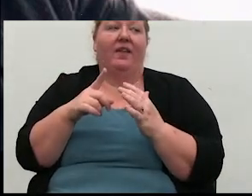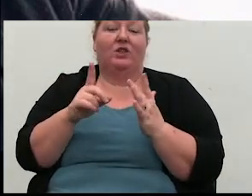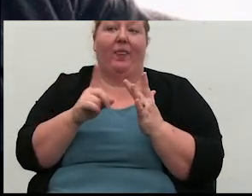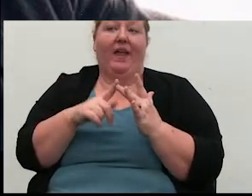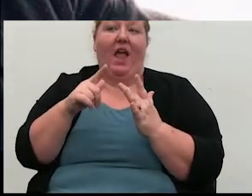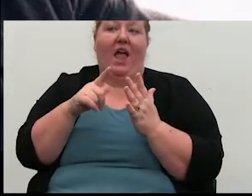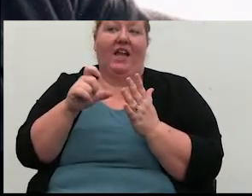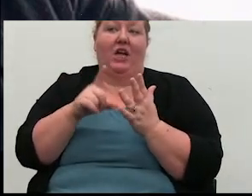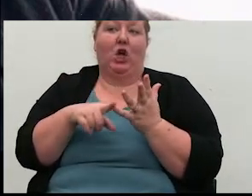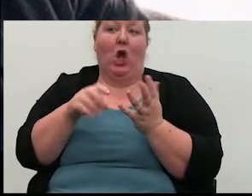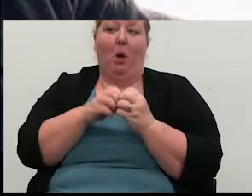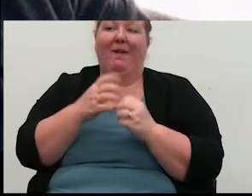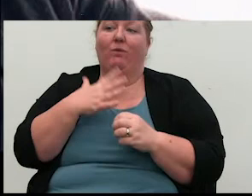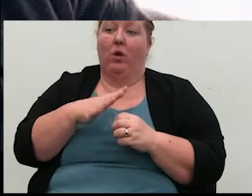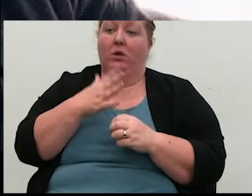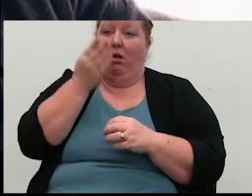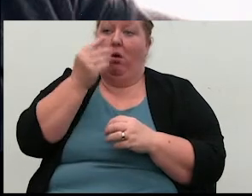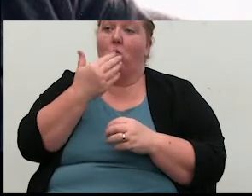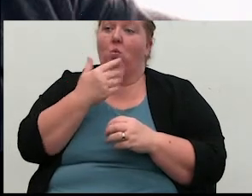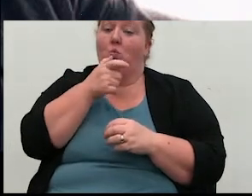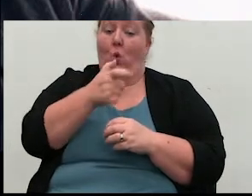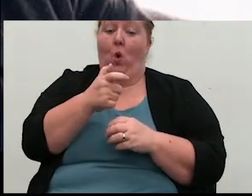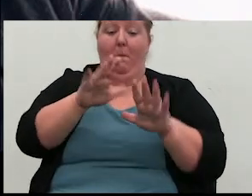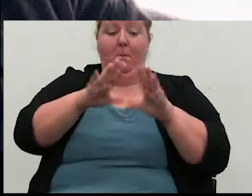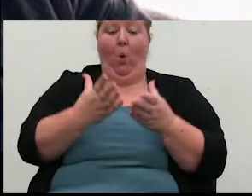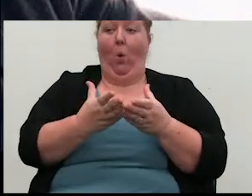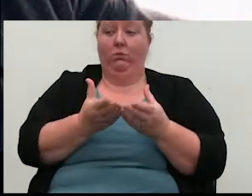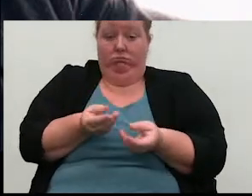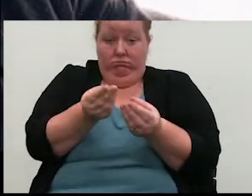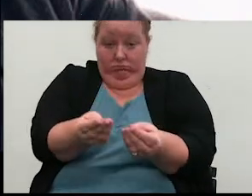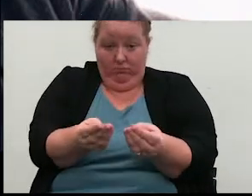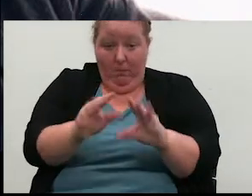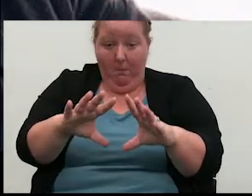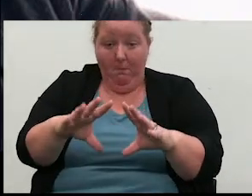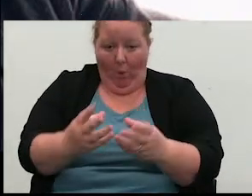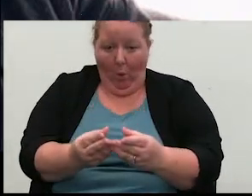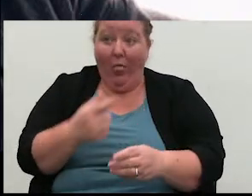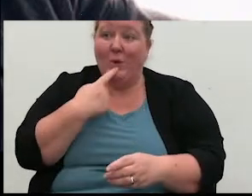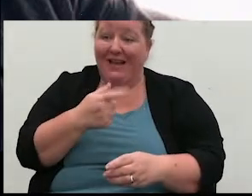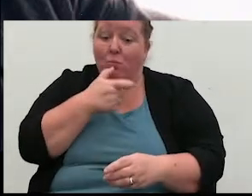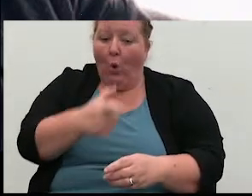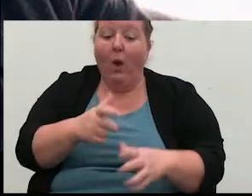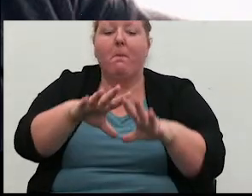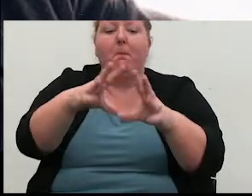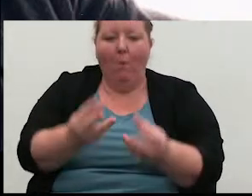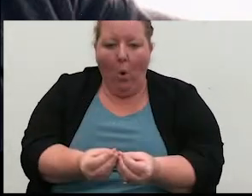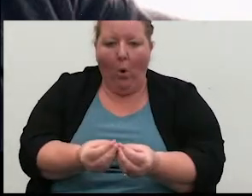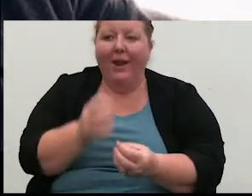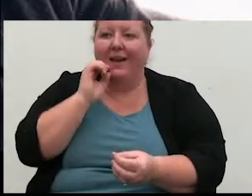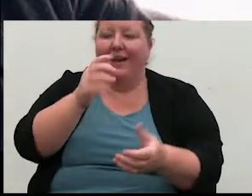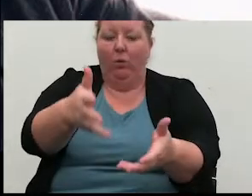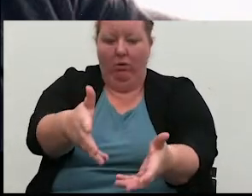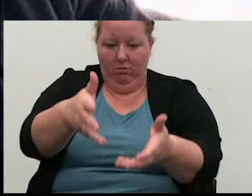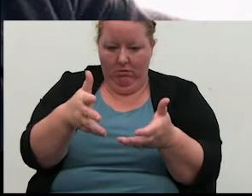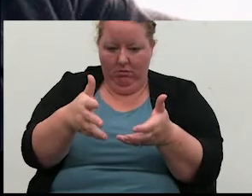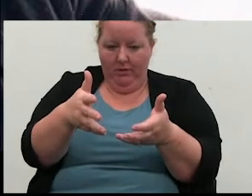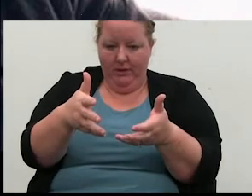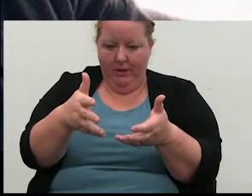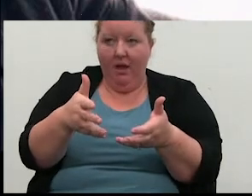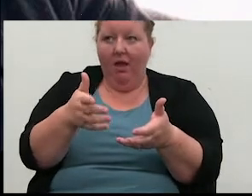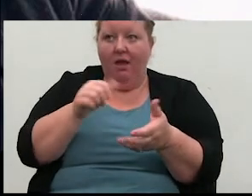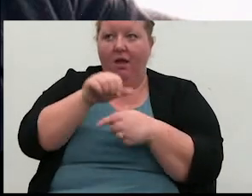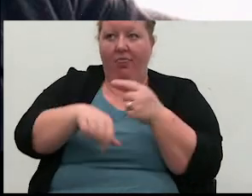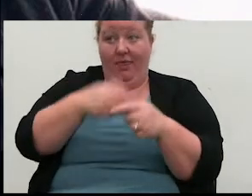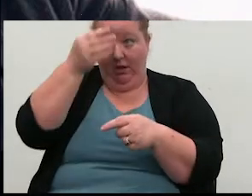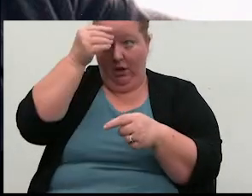if you wanted to learn the word ball, you give it a ball and you say ball, and it will take it in its little hand until it learns